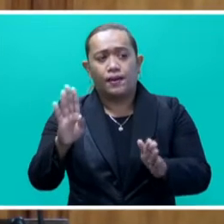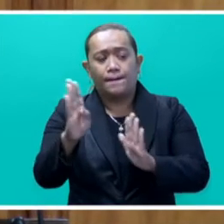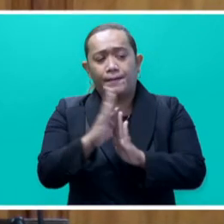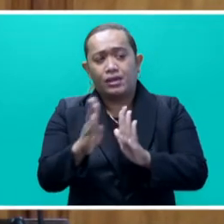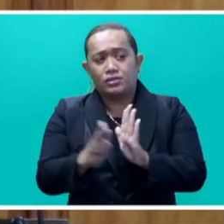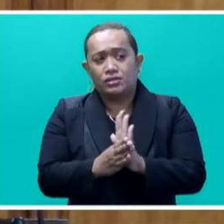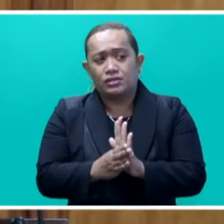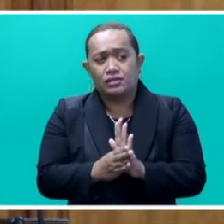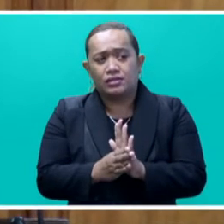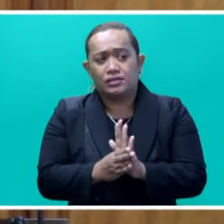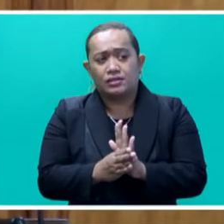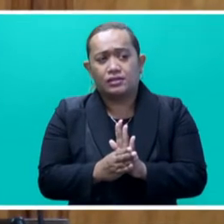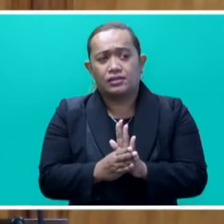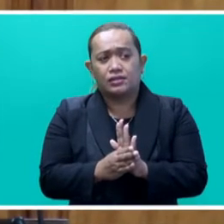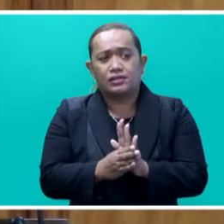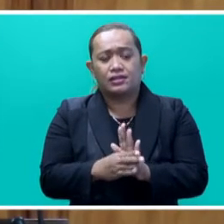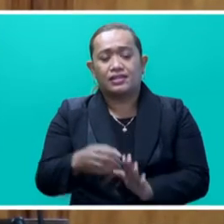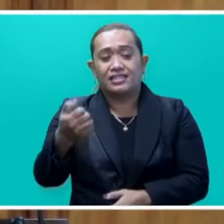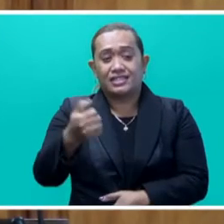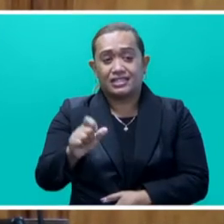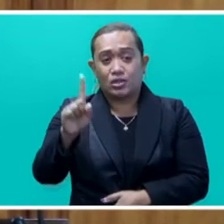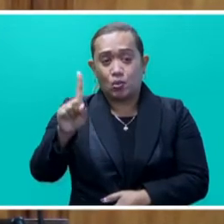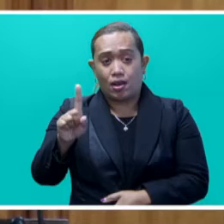allocated $61.9 million.